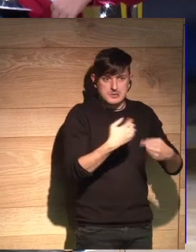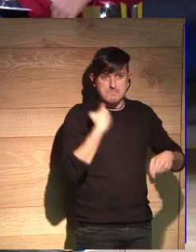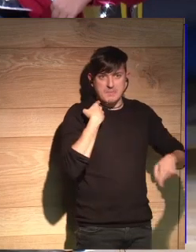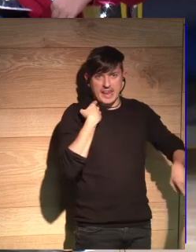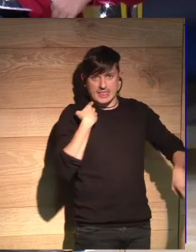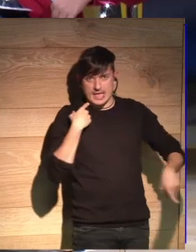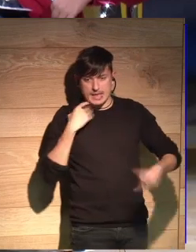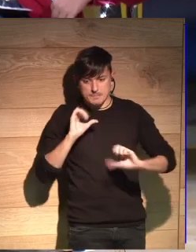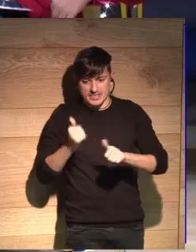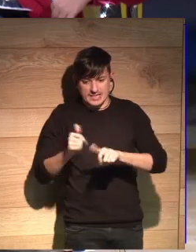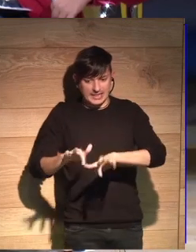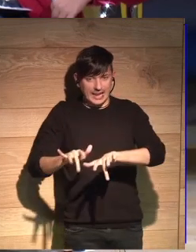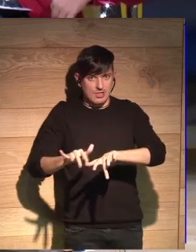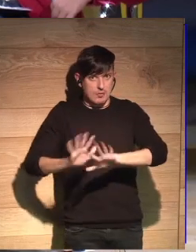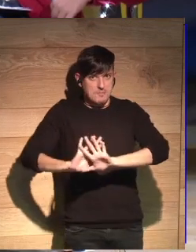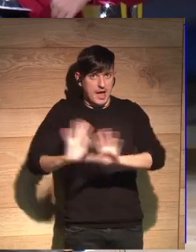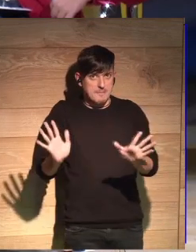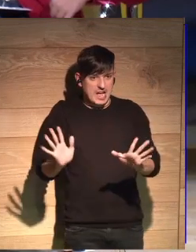a keyboard.